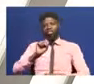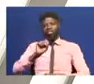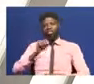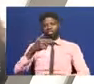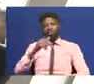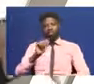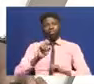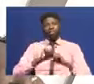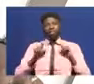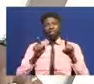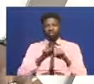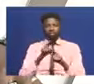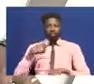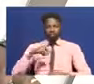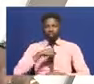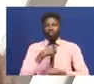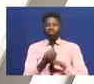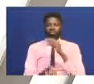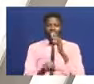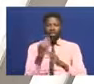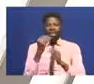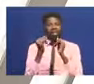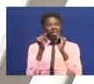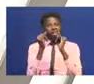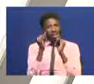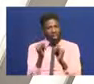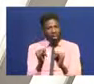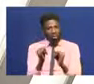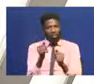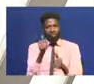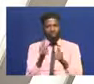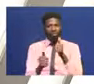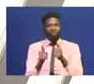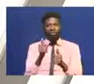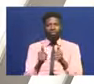addition, we're introducing two new funds which didn't exist before.